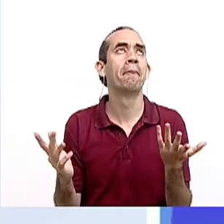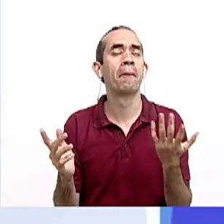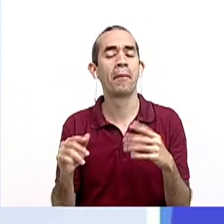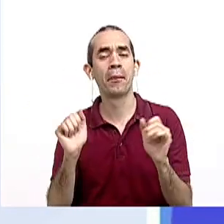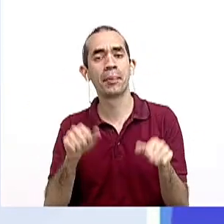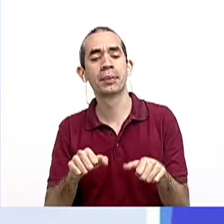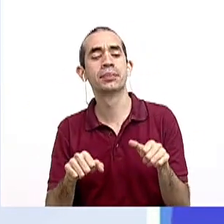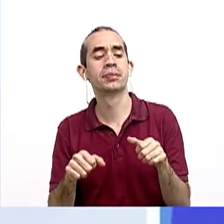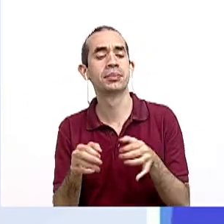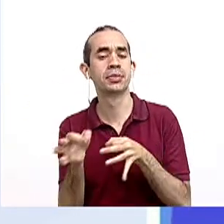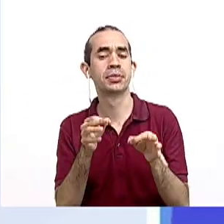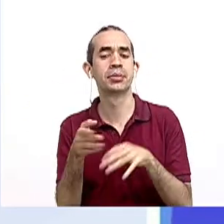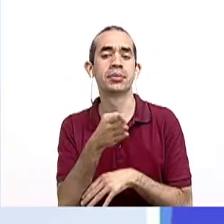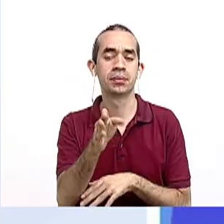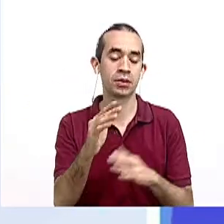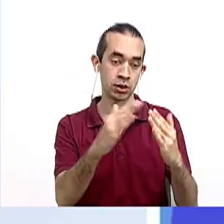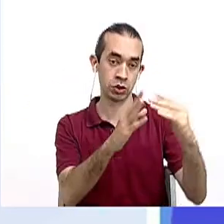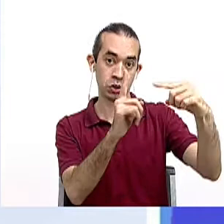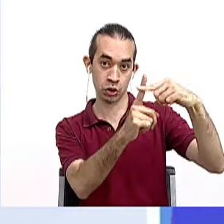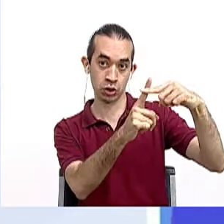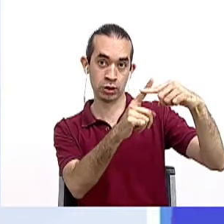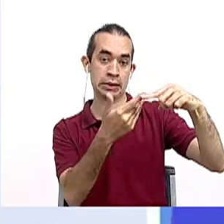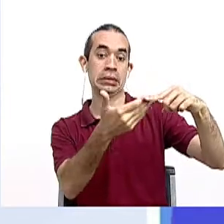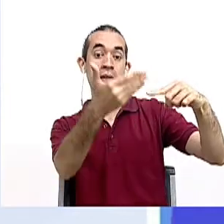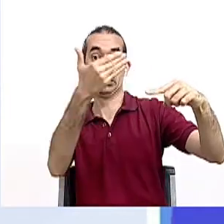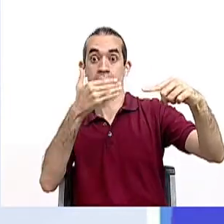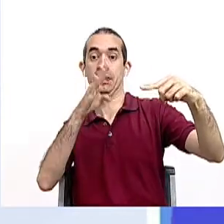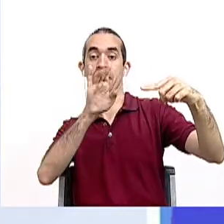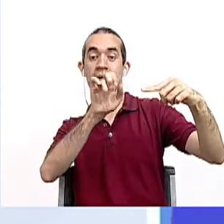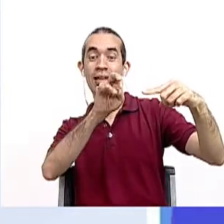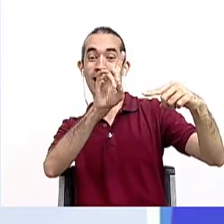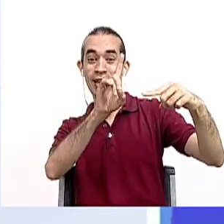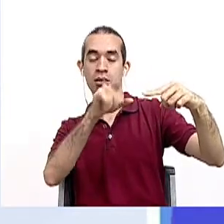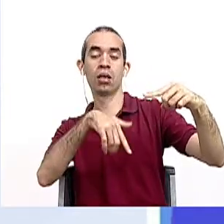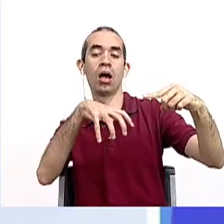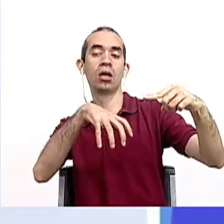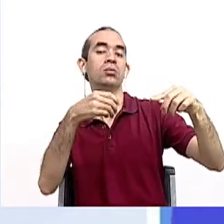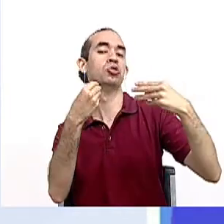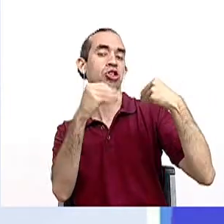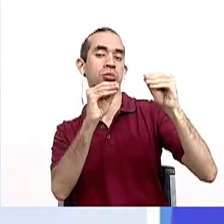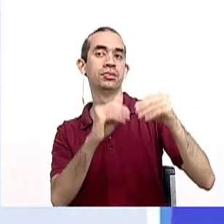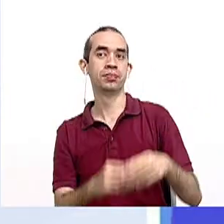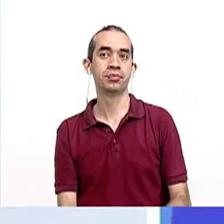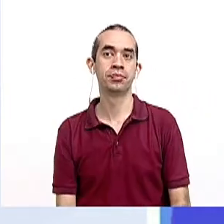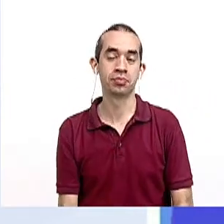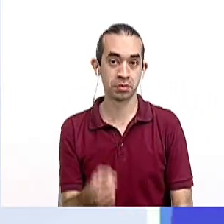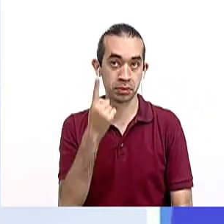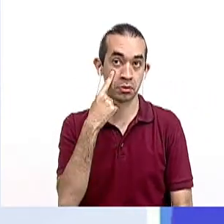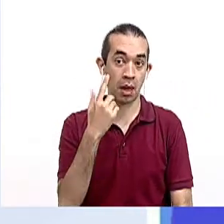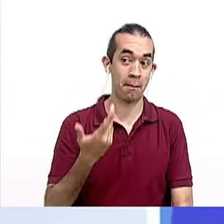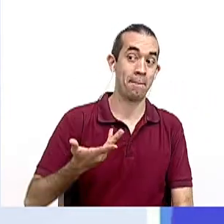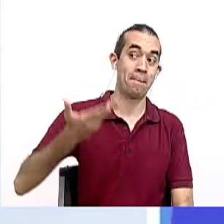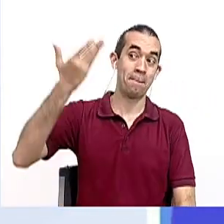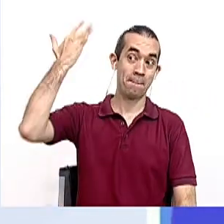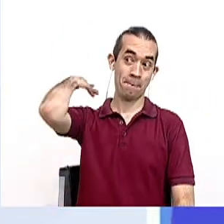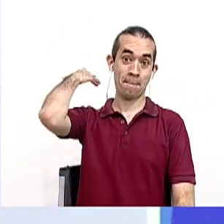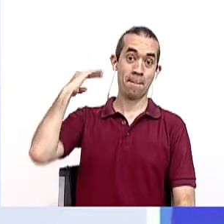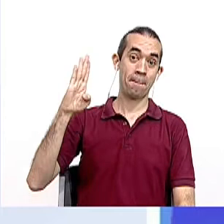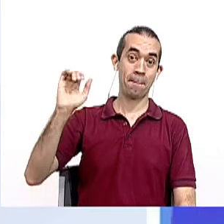is behind the church, for example. Okay, let's continue with back. Okay, so